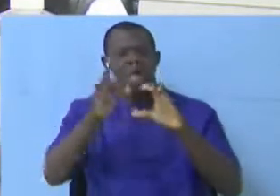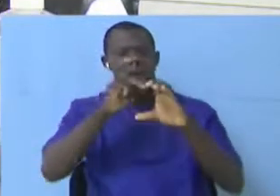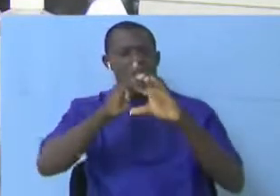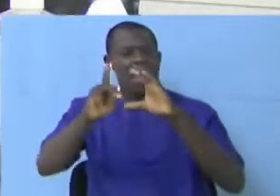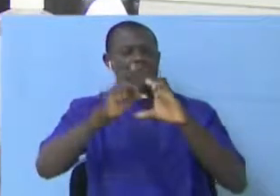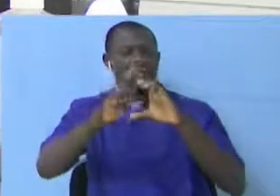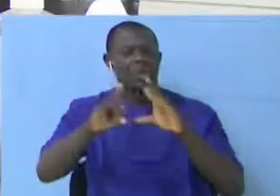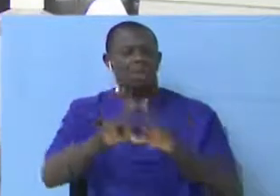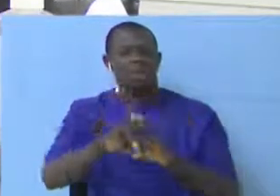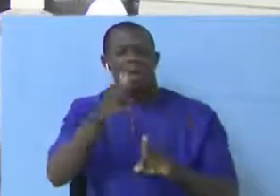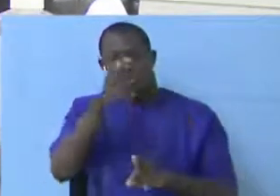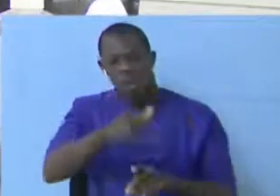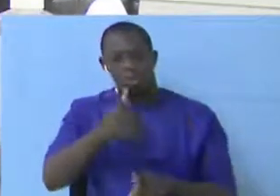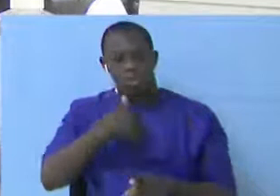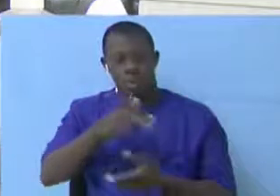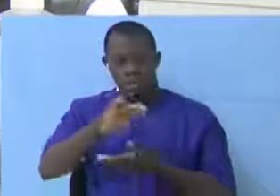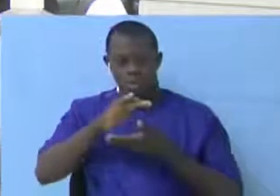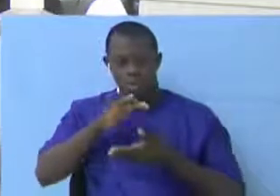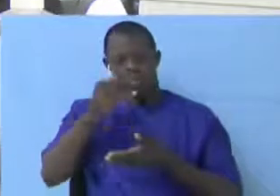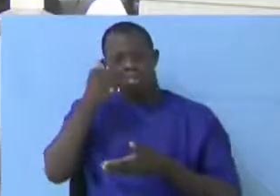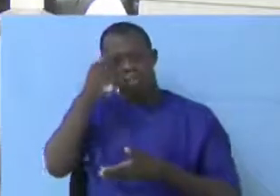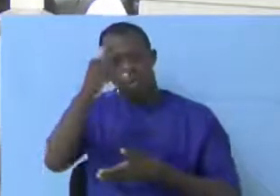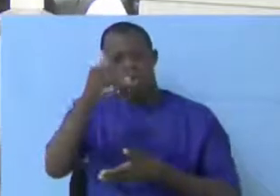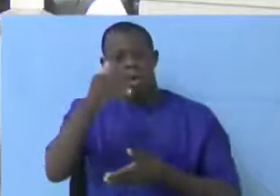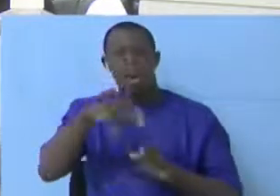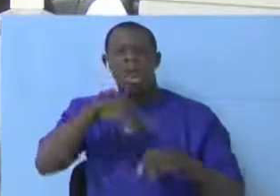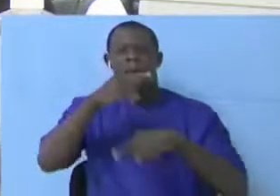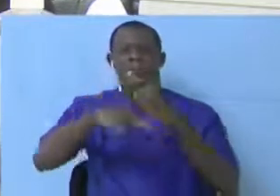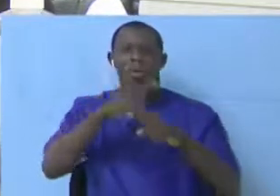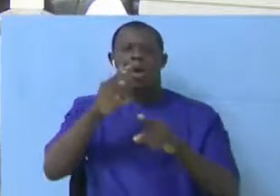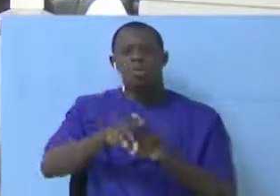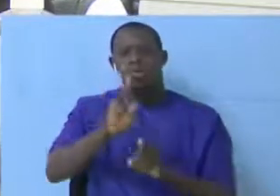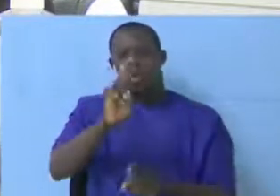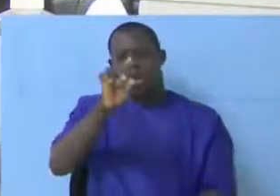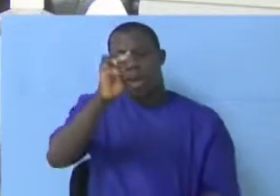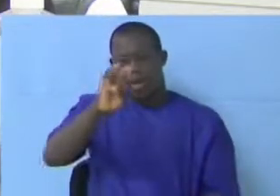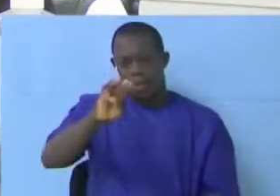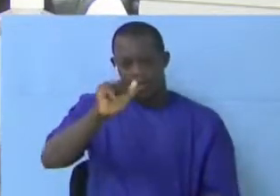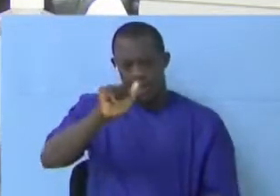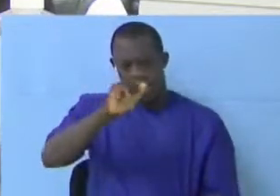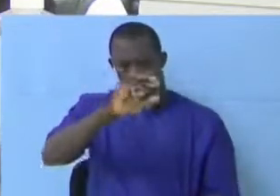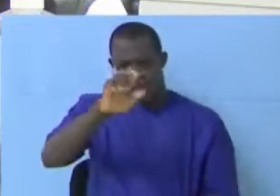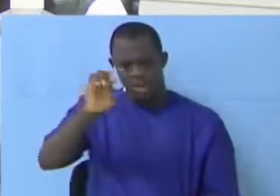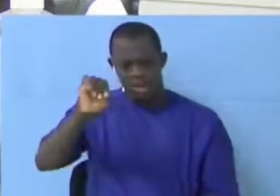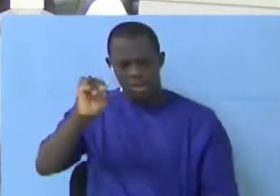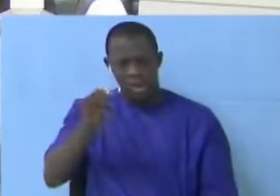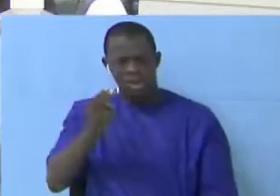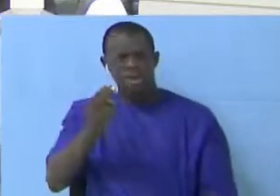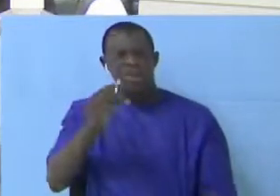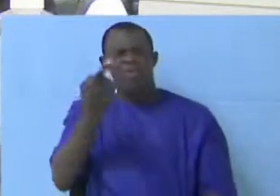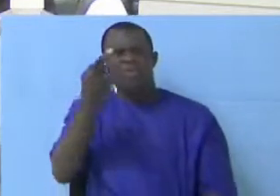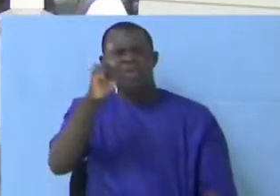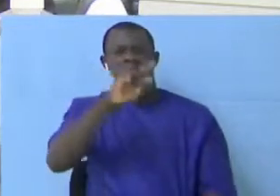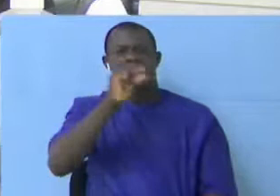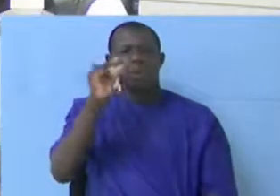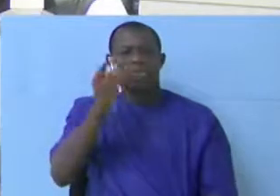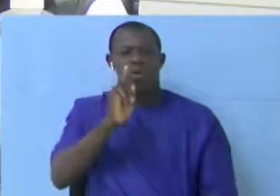And I received a call about Mare. What Mare? Whose name?